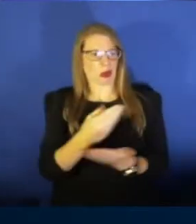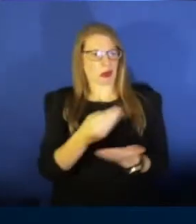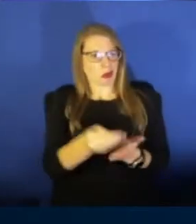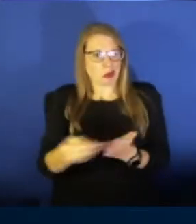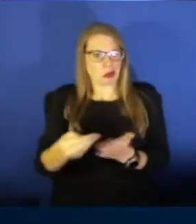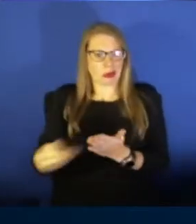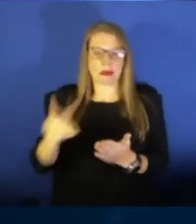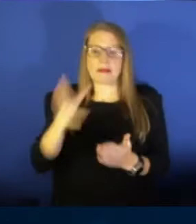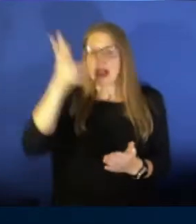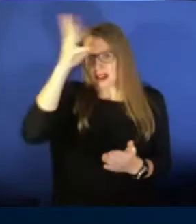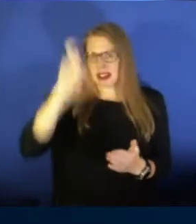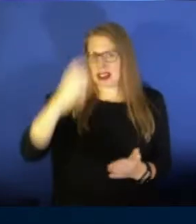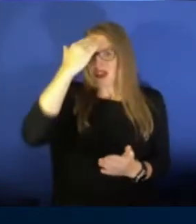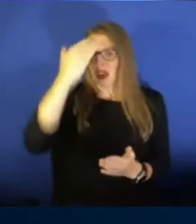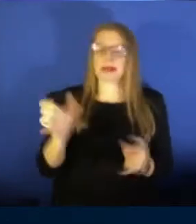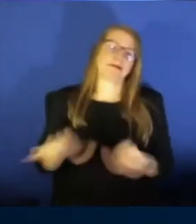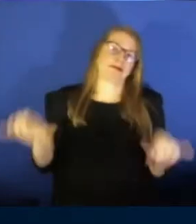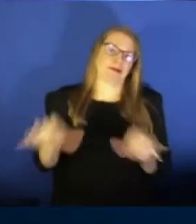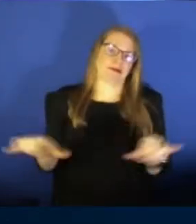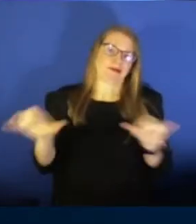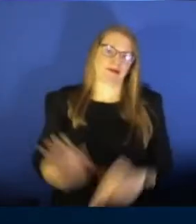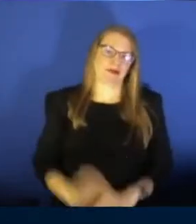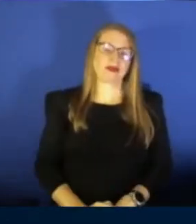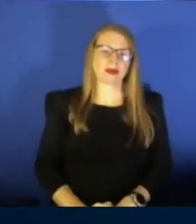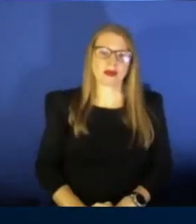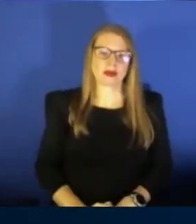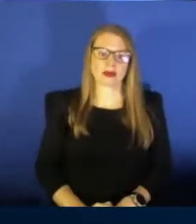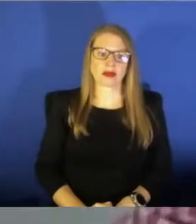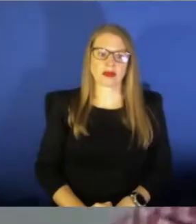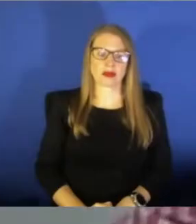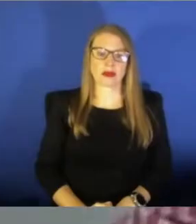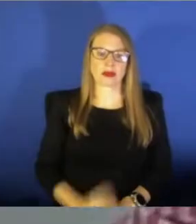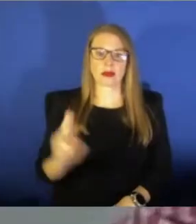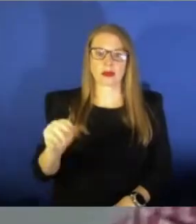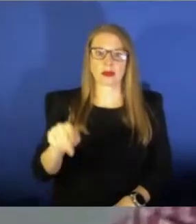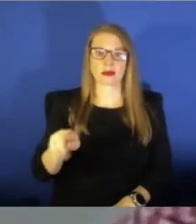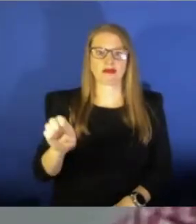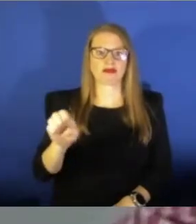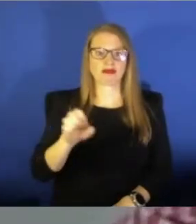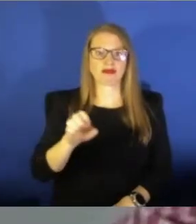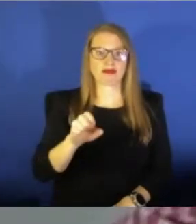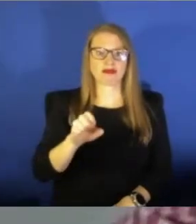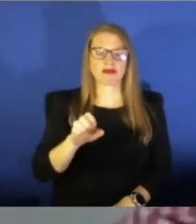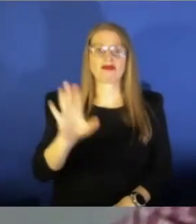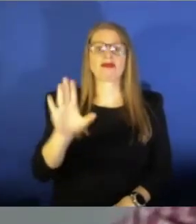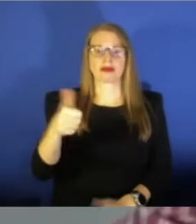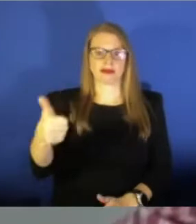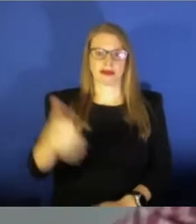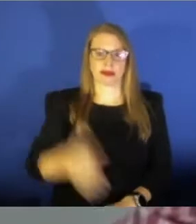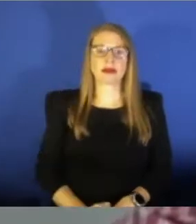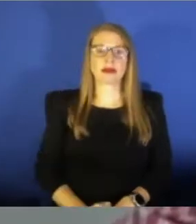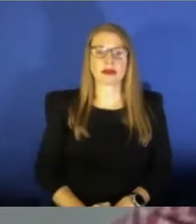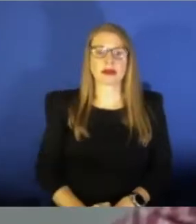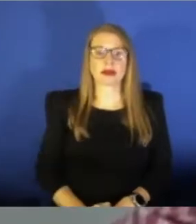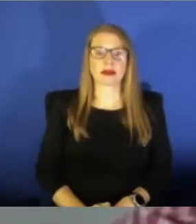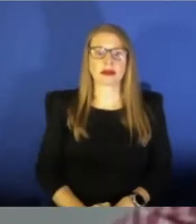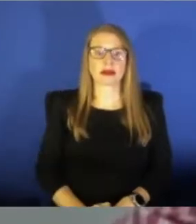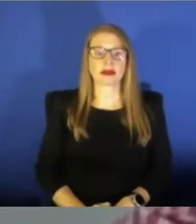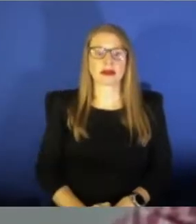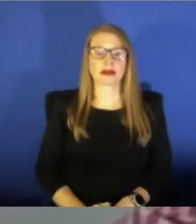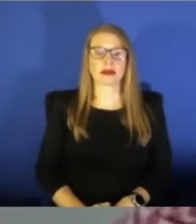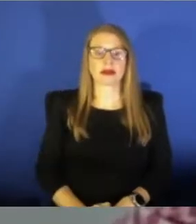you and I get together, it's to talk about things we don't like to talk about, and it's usually not great news, but we're going to kind of break this down. It's not just fentanyl,